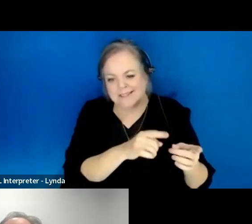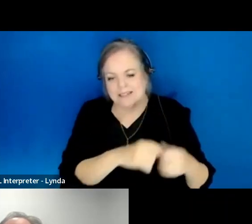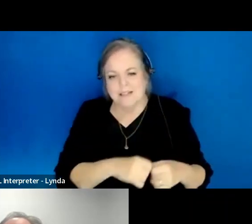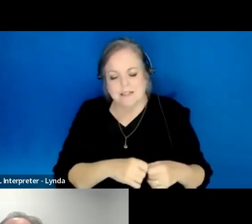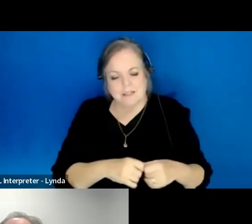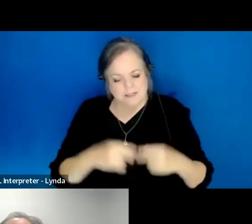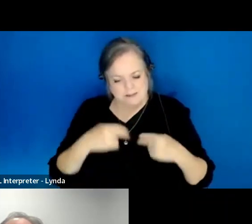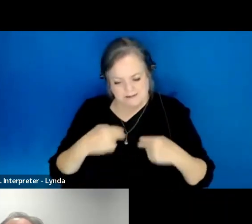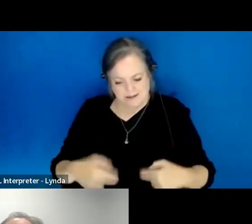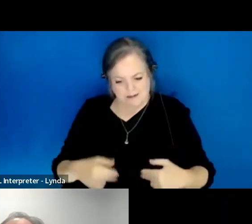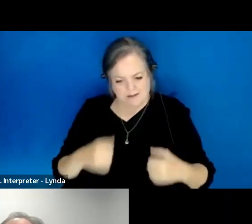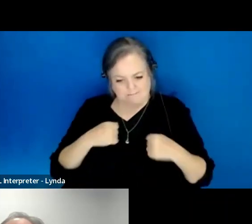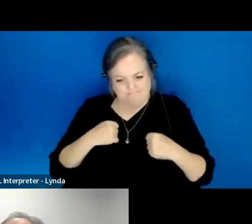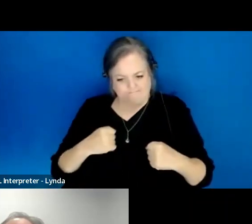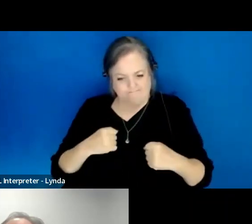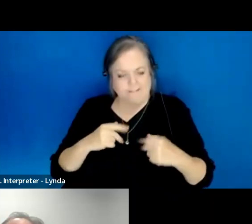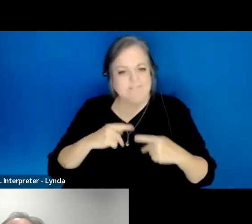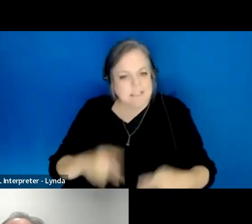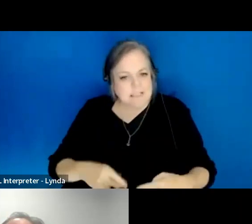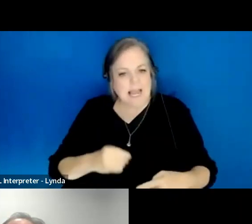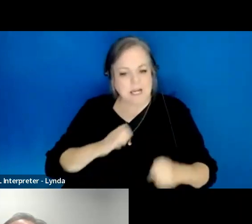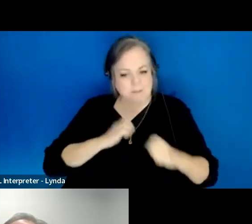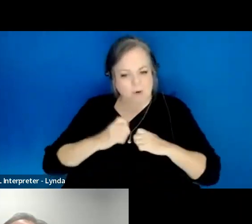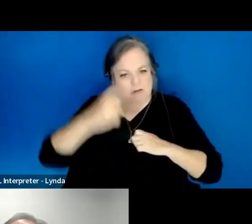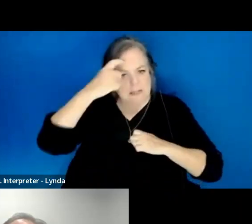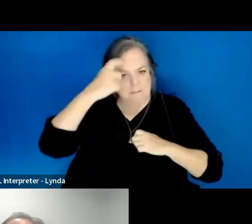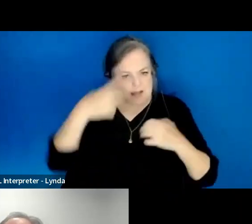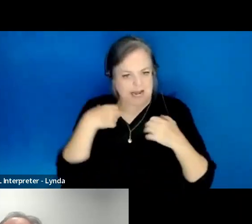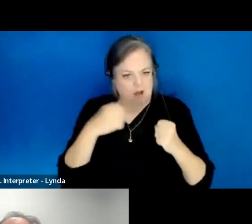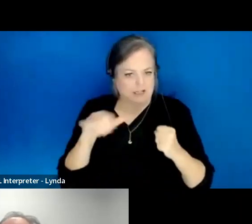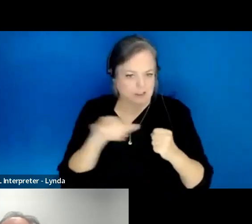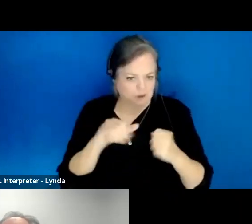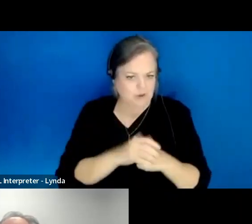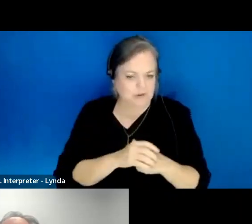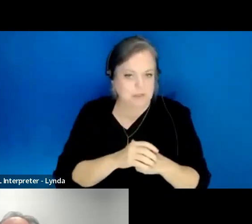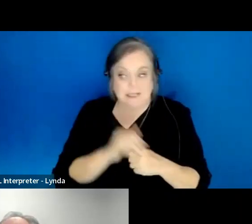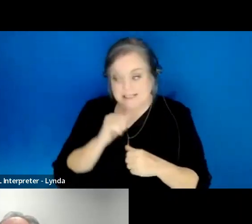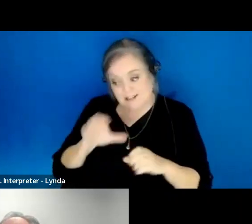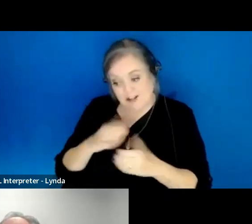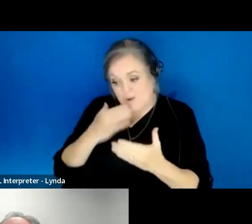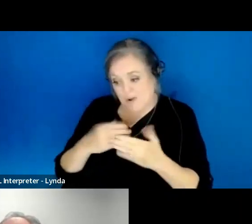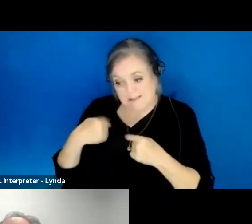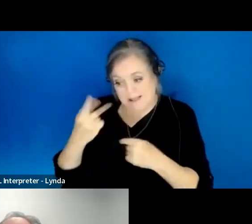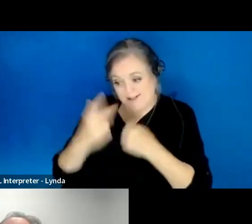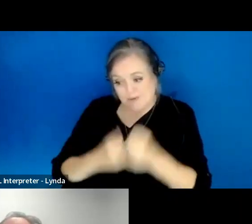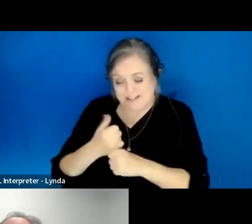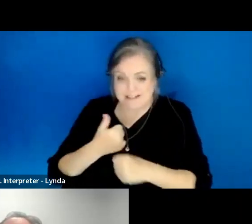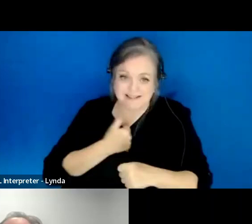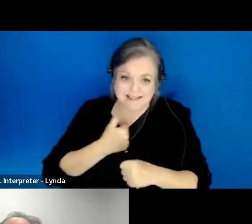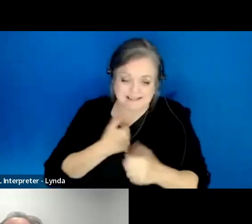physically healthy, but also emotionally and the mind healthy as well. It's not something that I've done well the past 3 years,